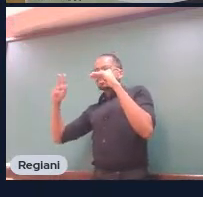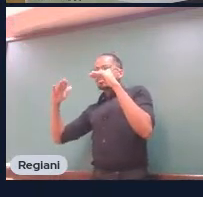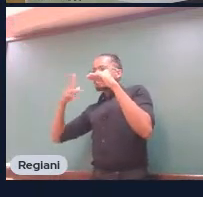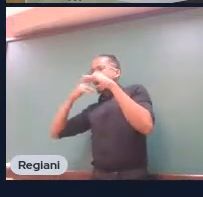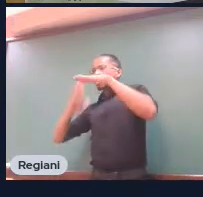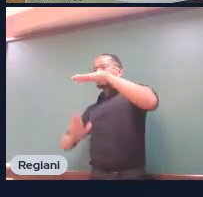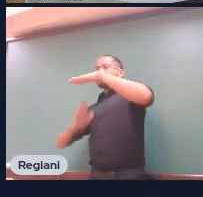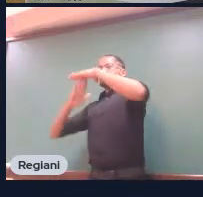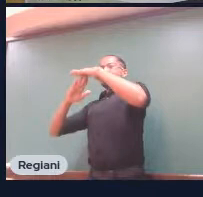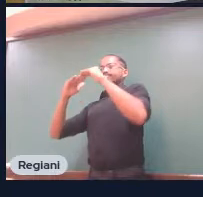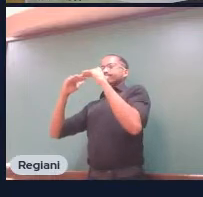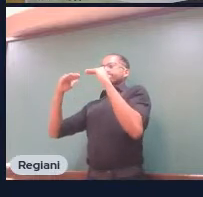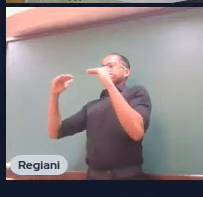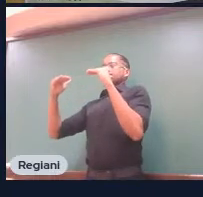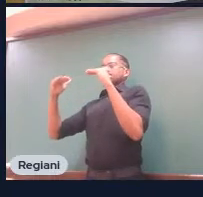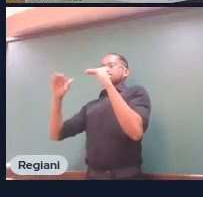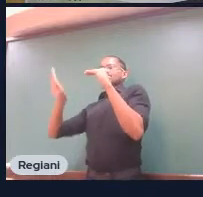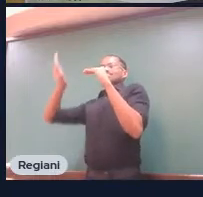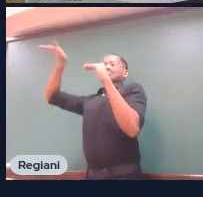add to an article.